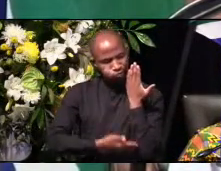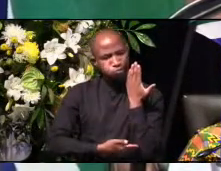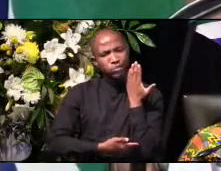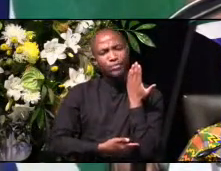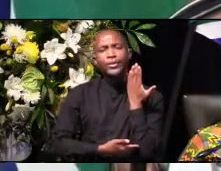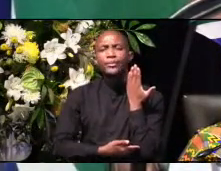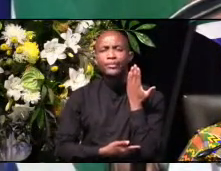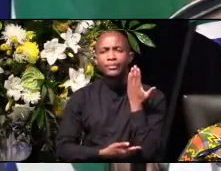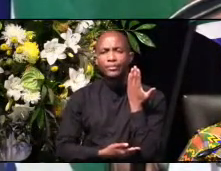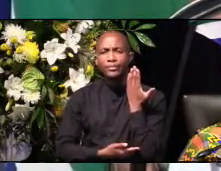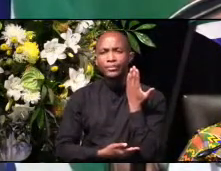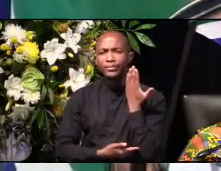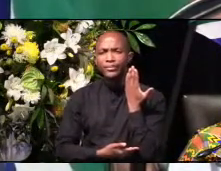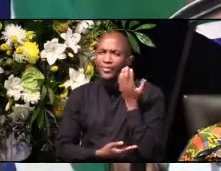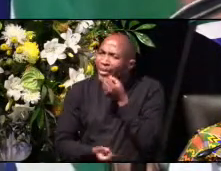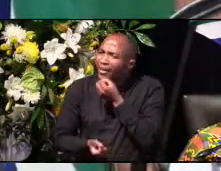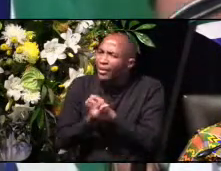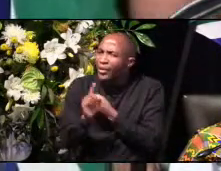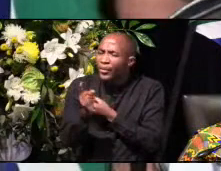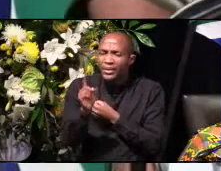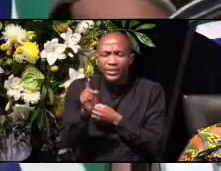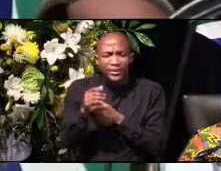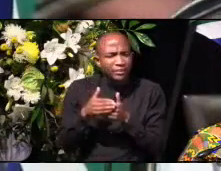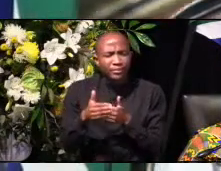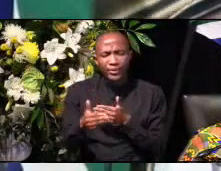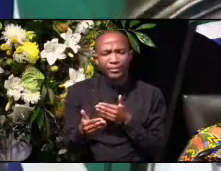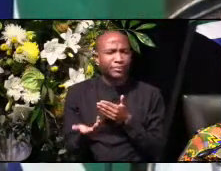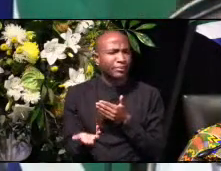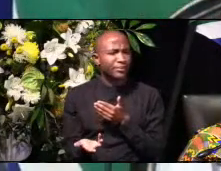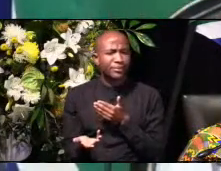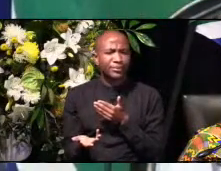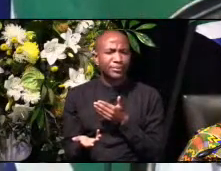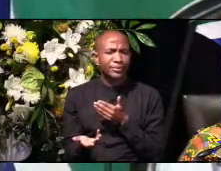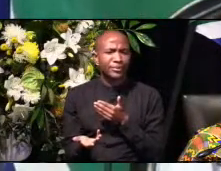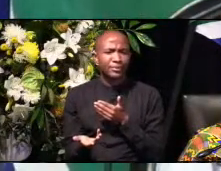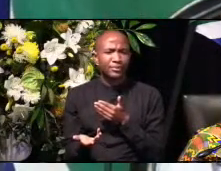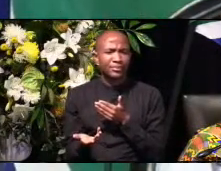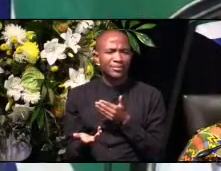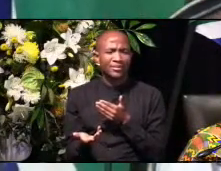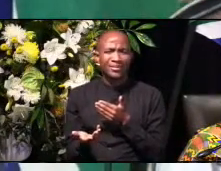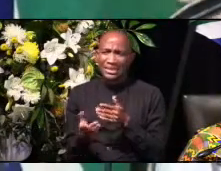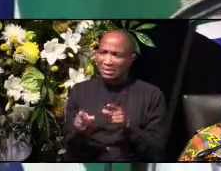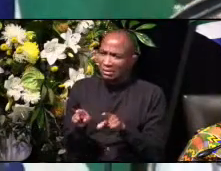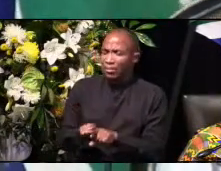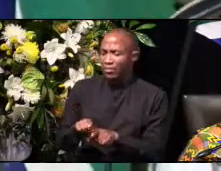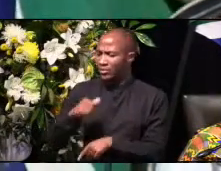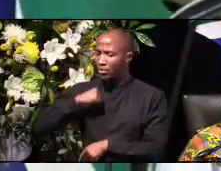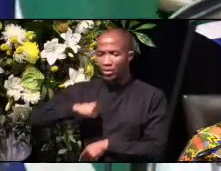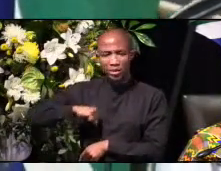but what happened even in the most failed municipality